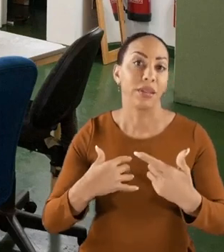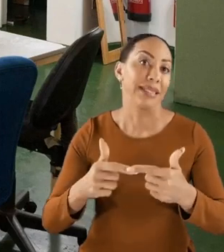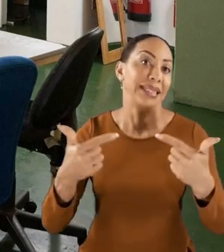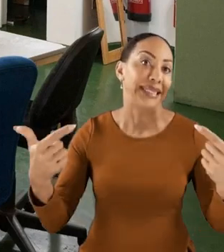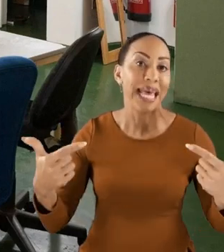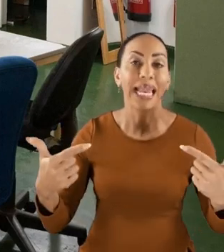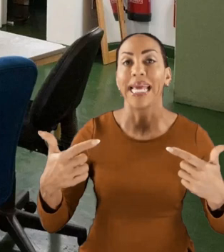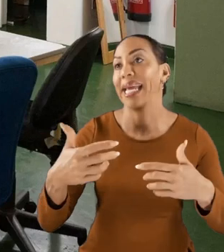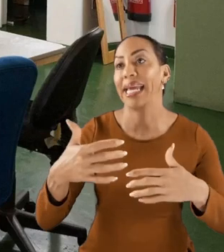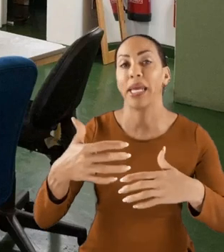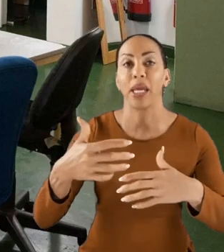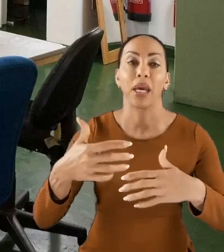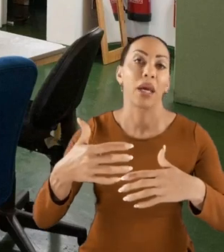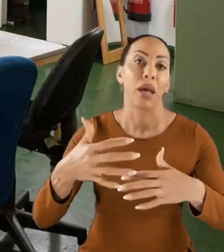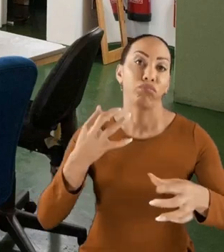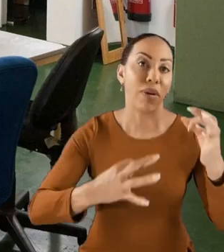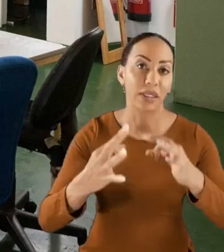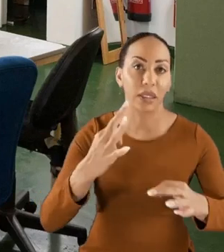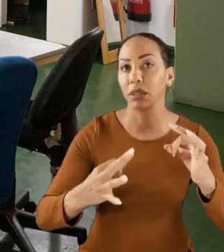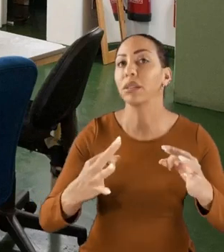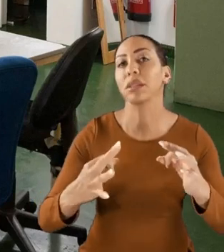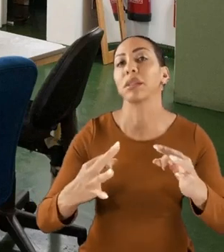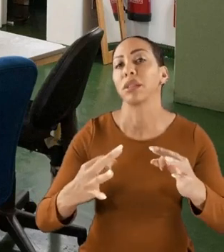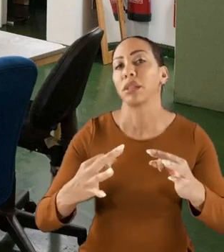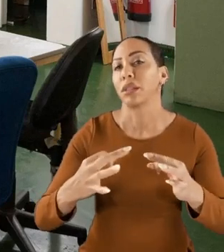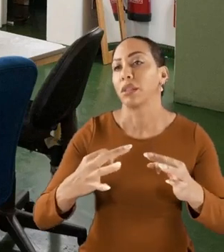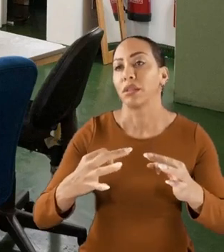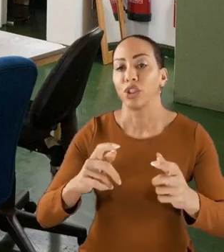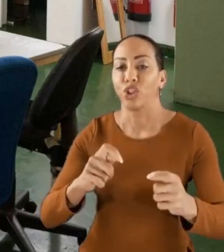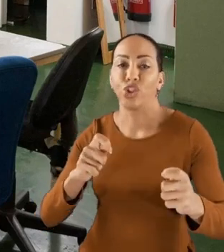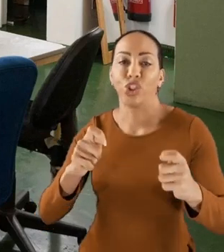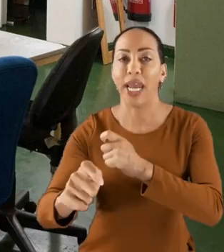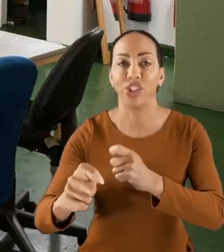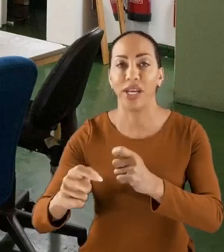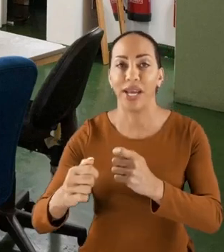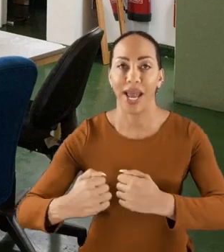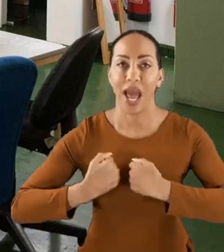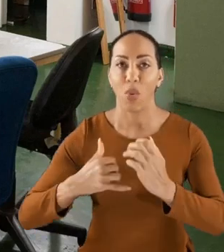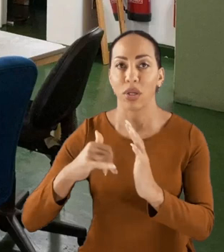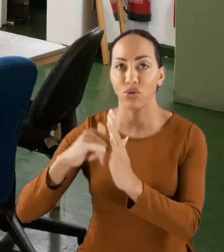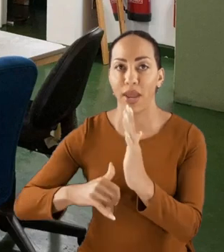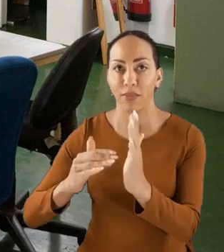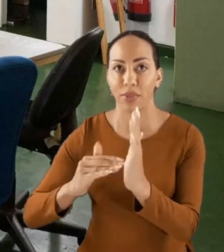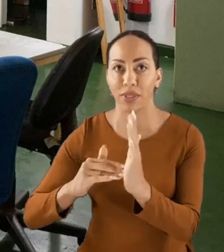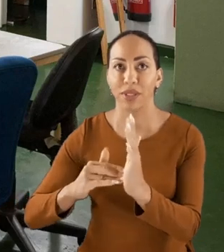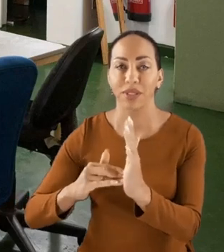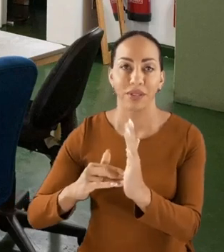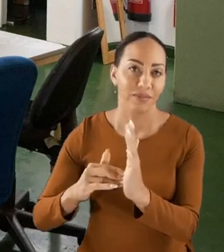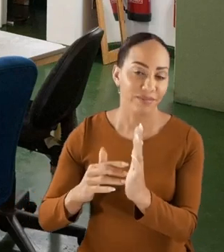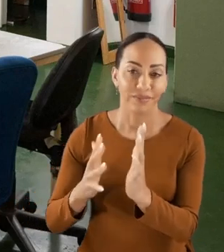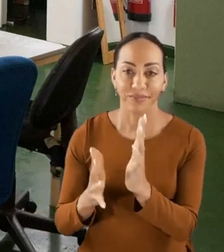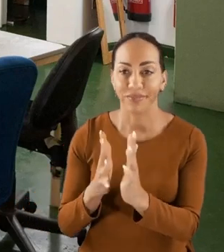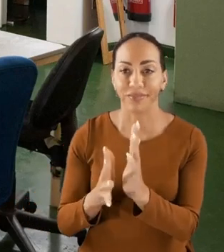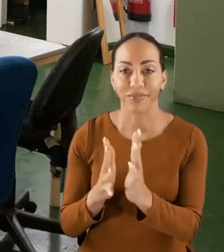bringing telepresence into an existing script and thinks about how we can change and shift the entire piece to fit